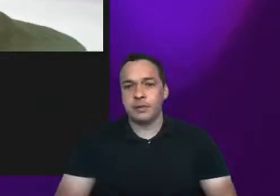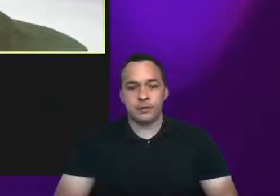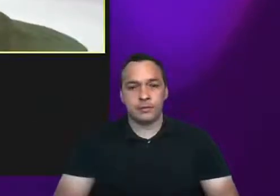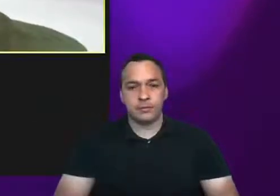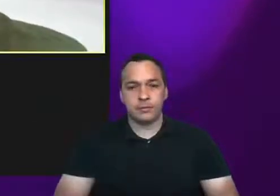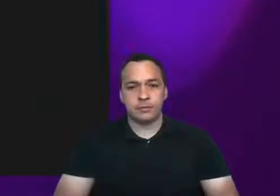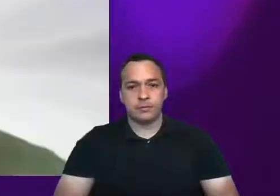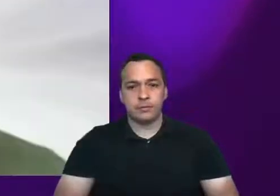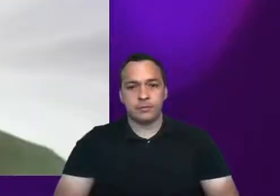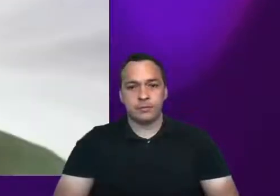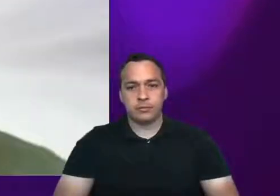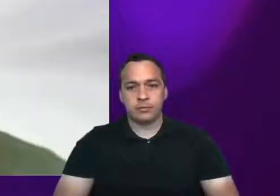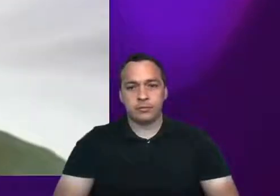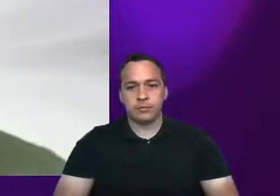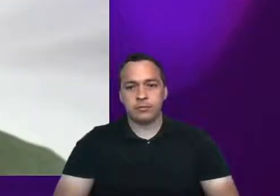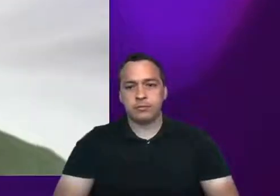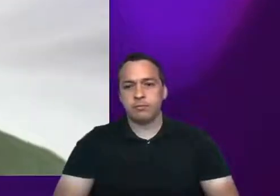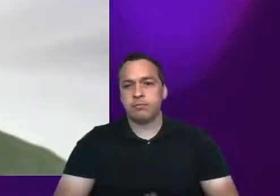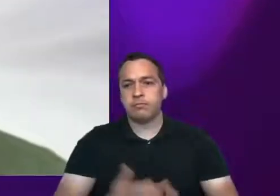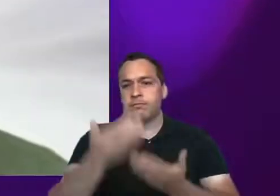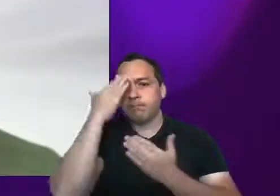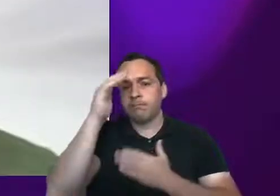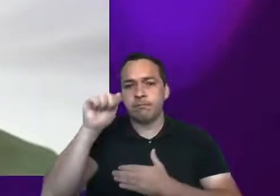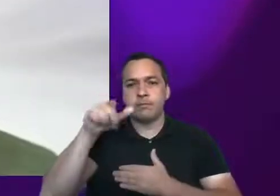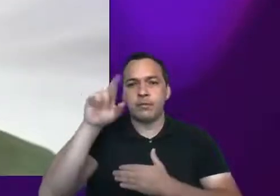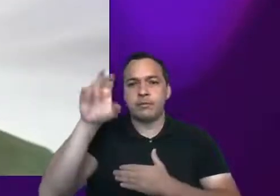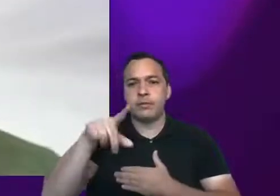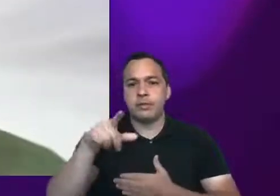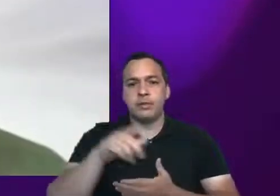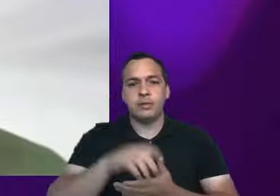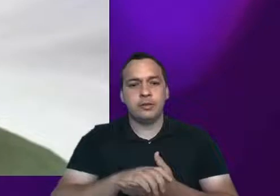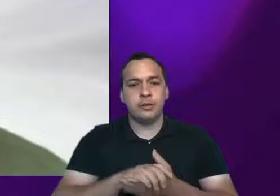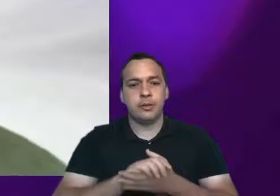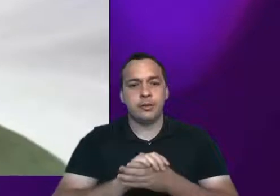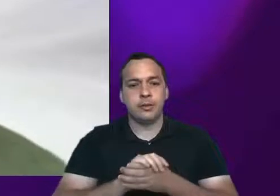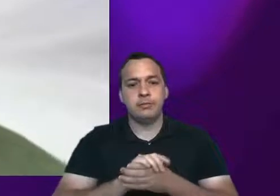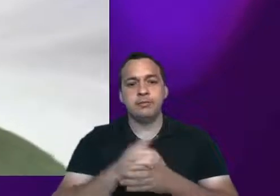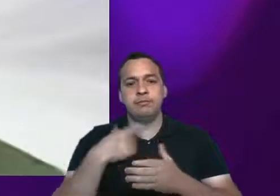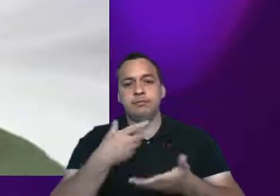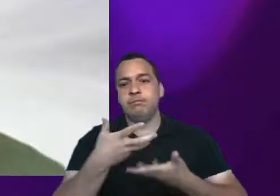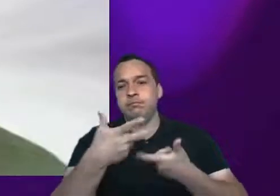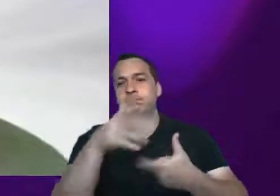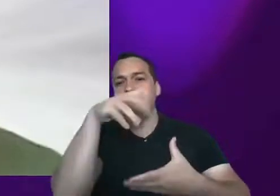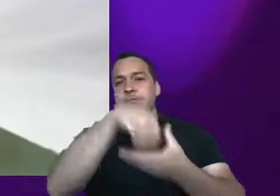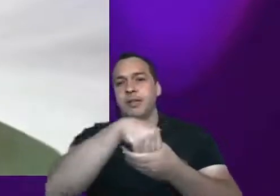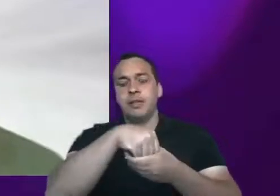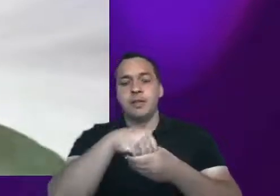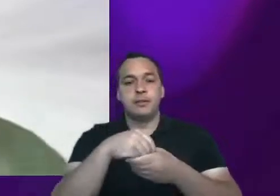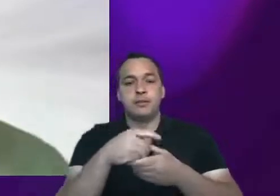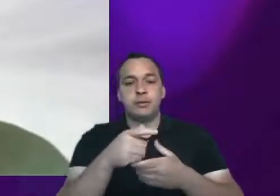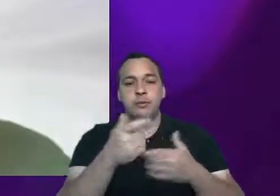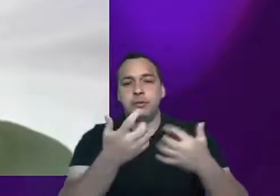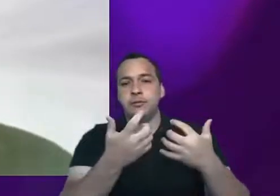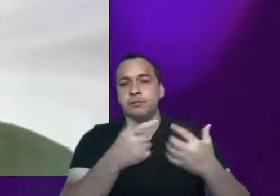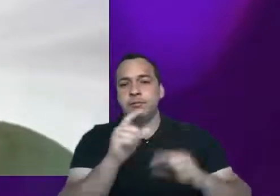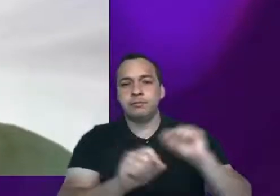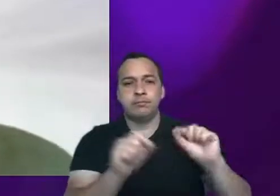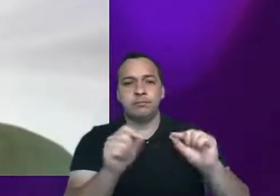Thank you, Roberto, for the invitation to be with you this morning.